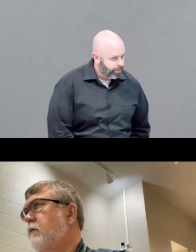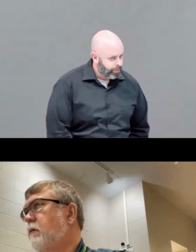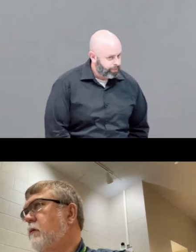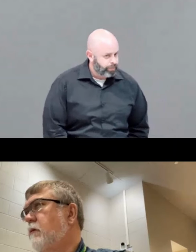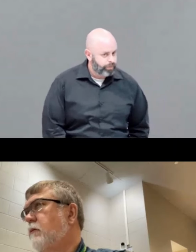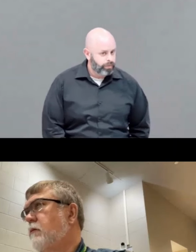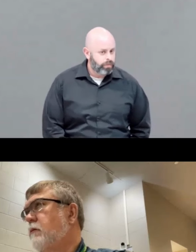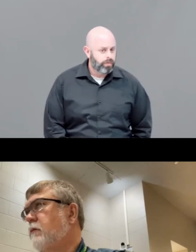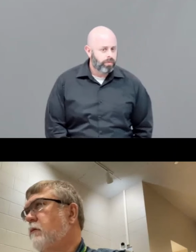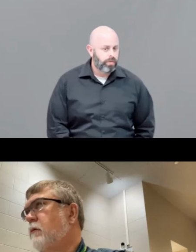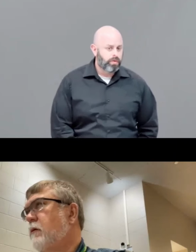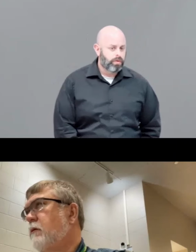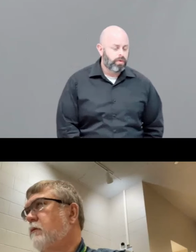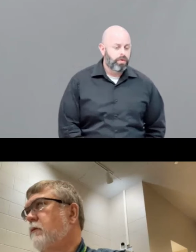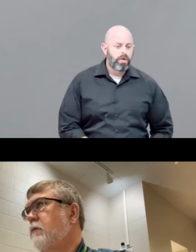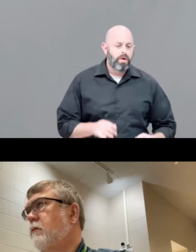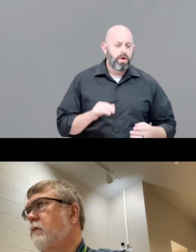sign?